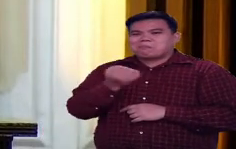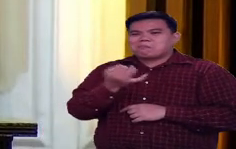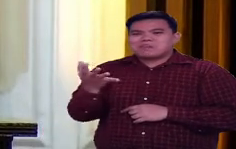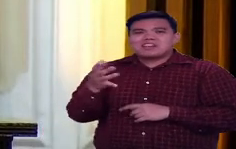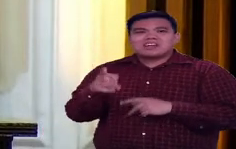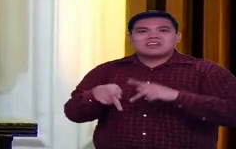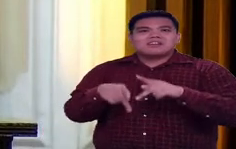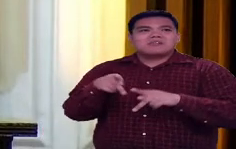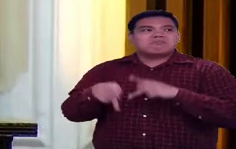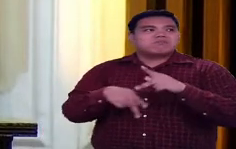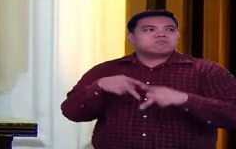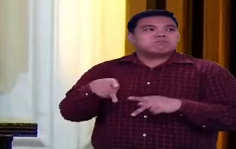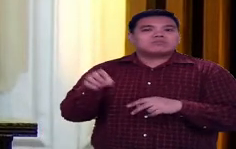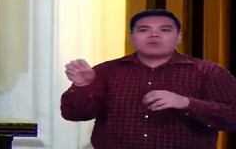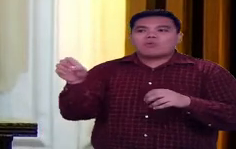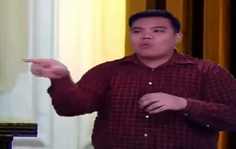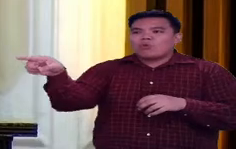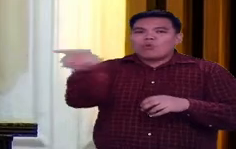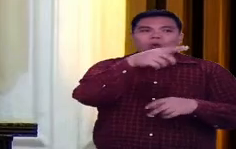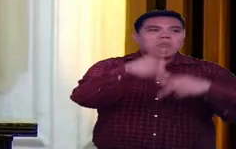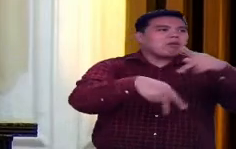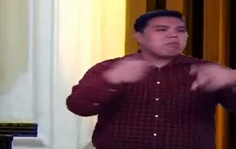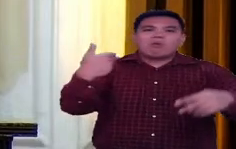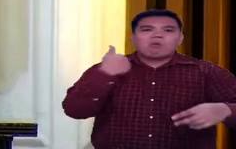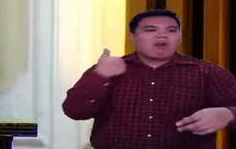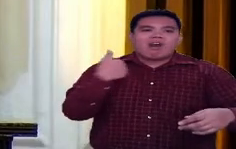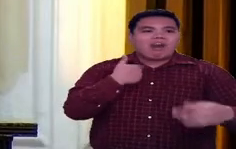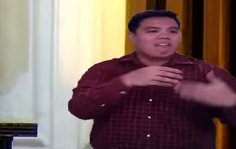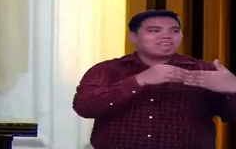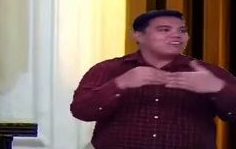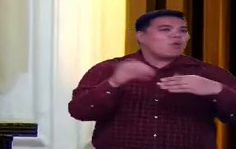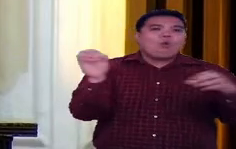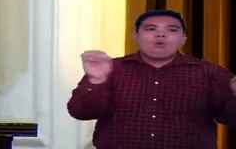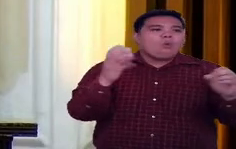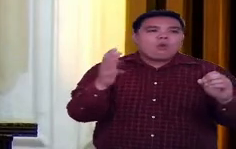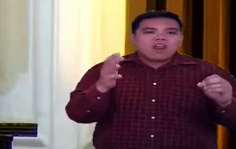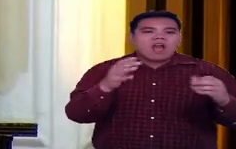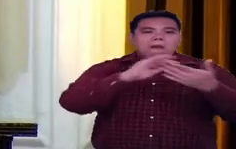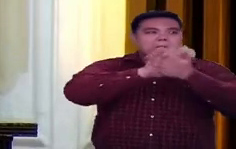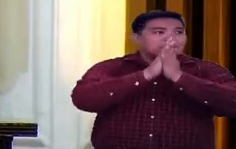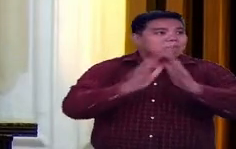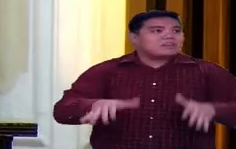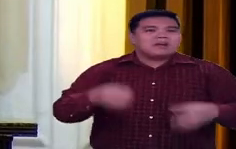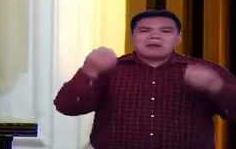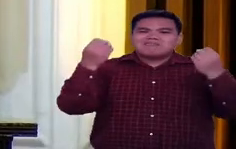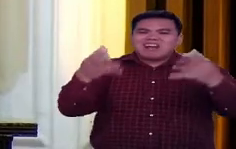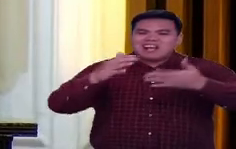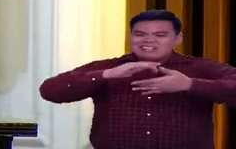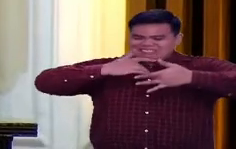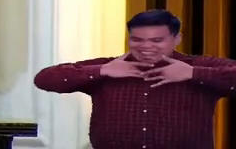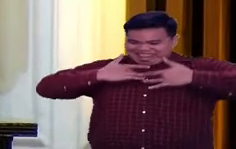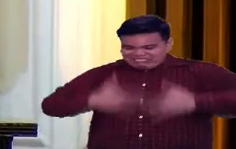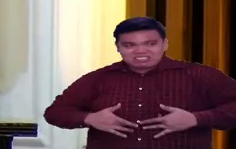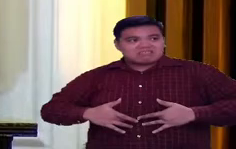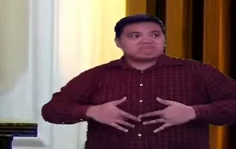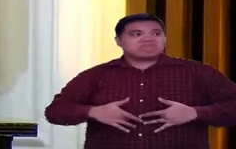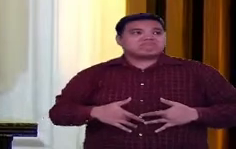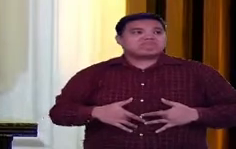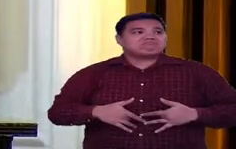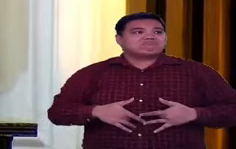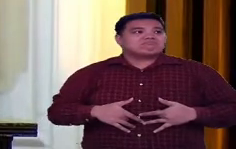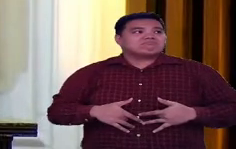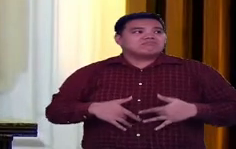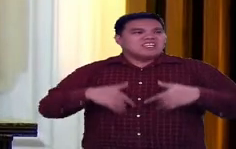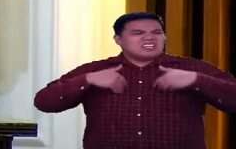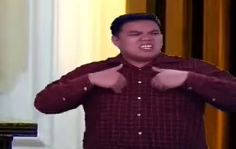people like that around the world today? Can you think of people who are weary, who are discouraged, who are don't know where